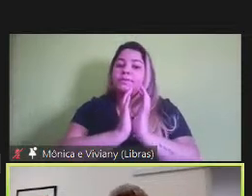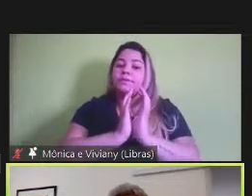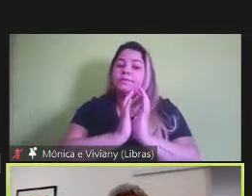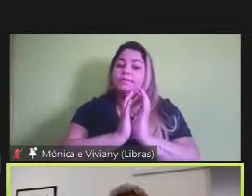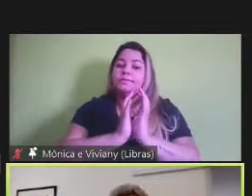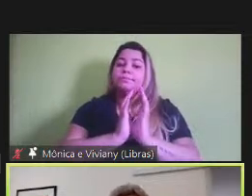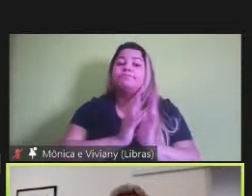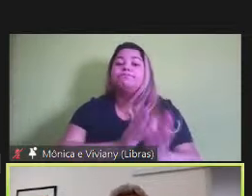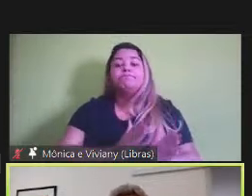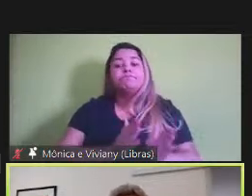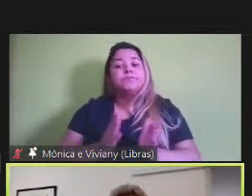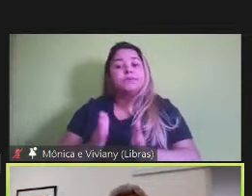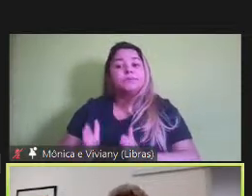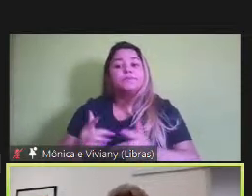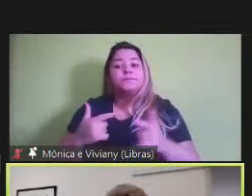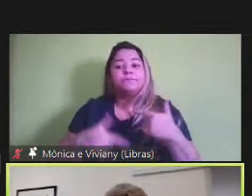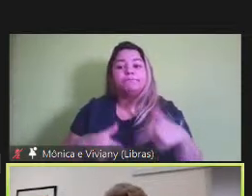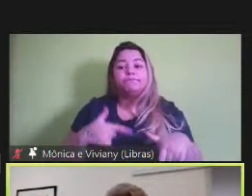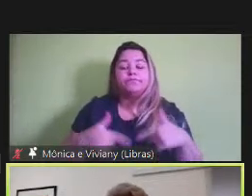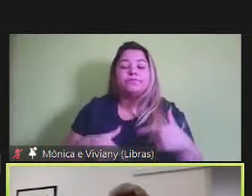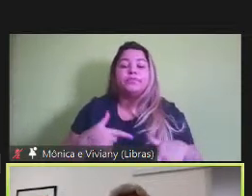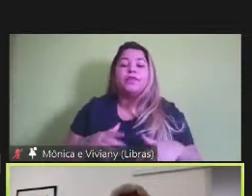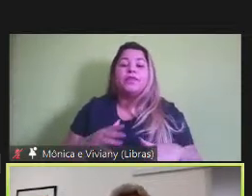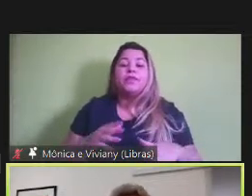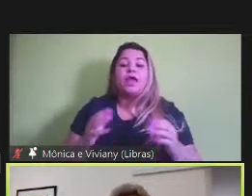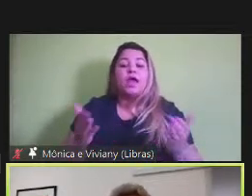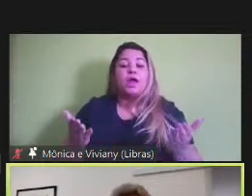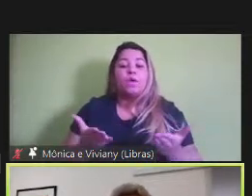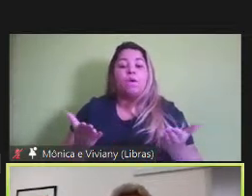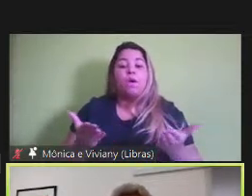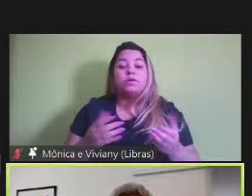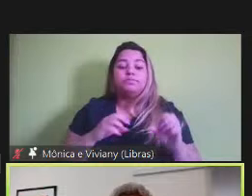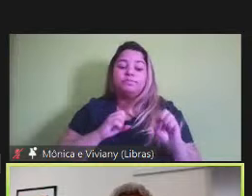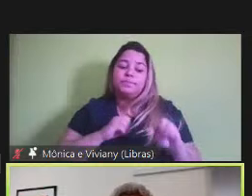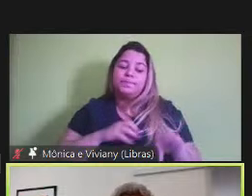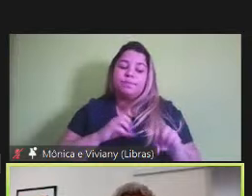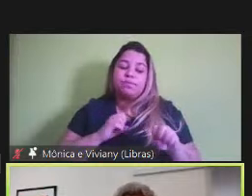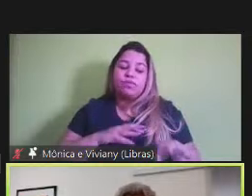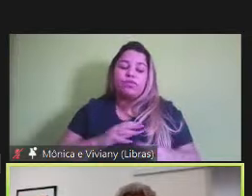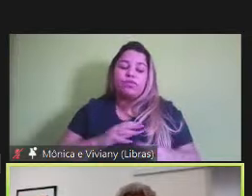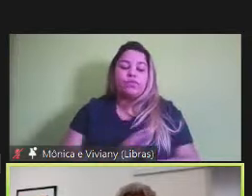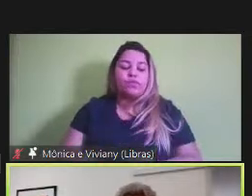teams, the work procedure, and now the education.